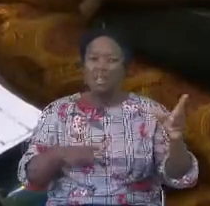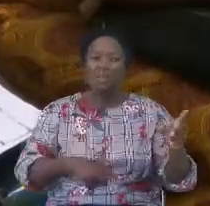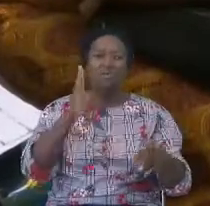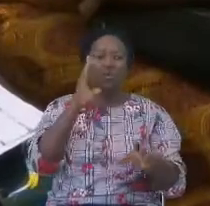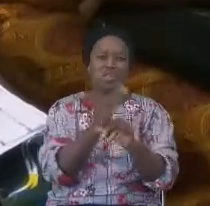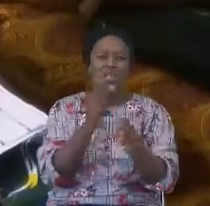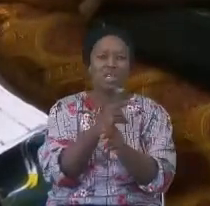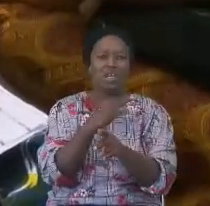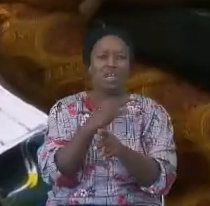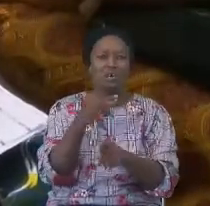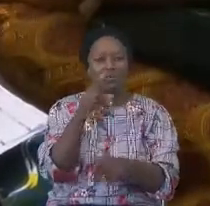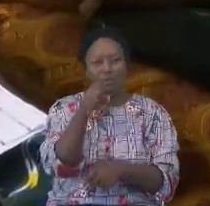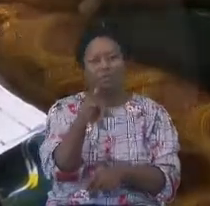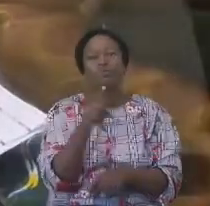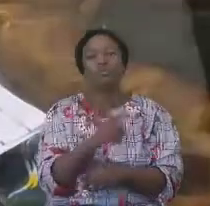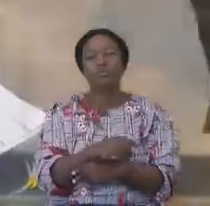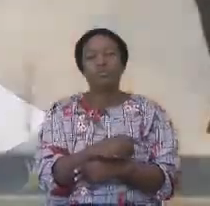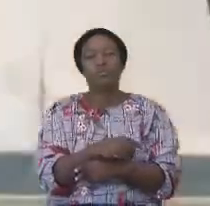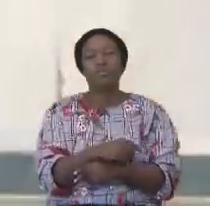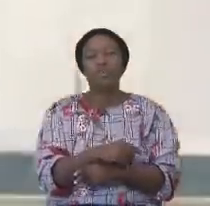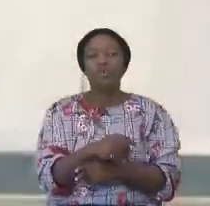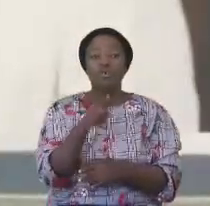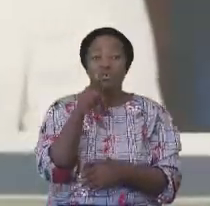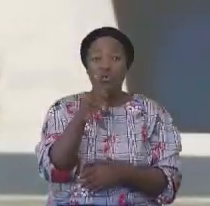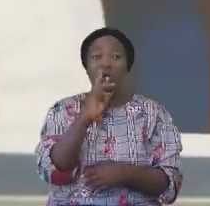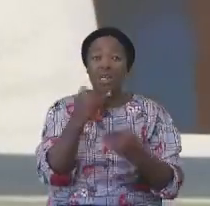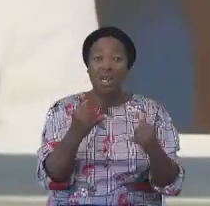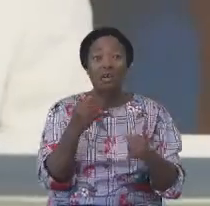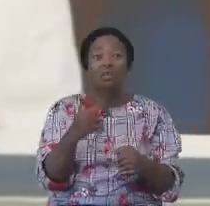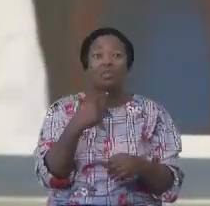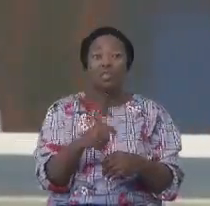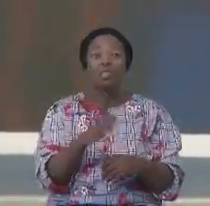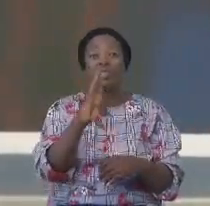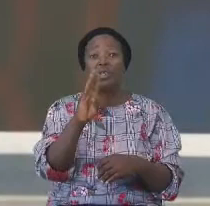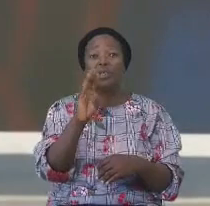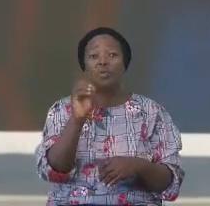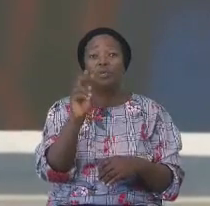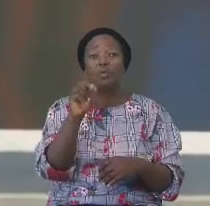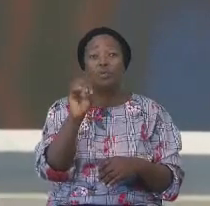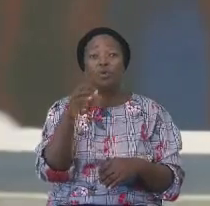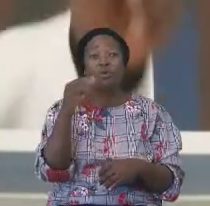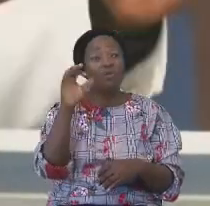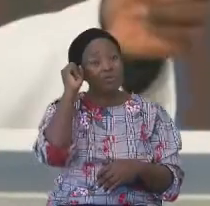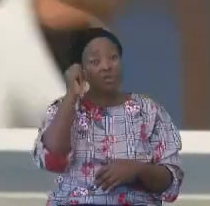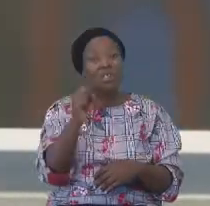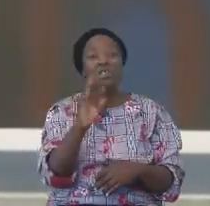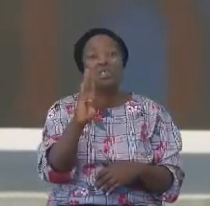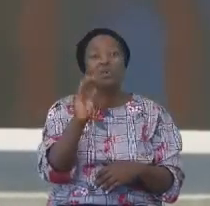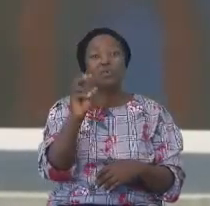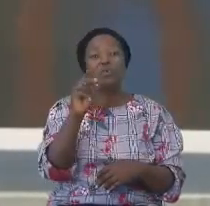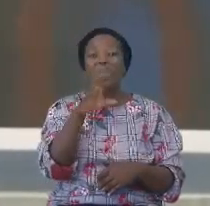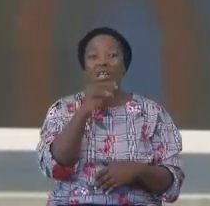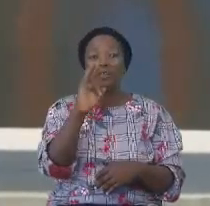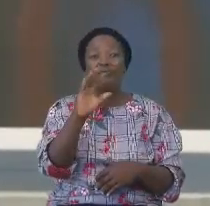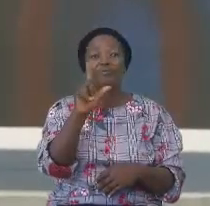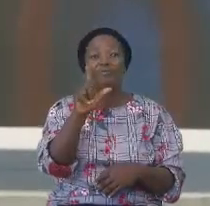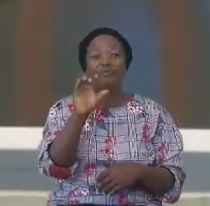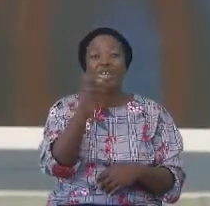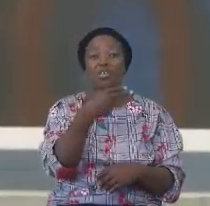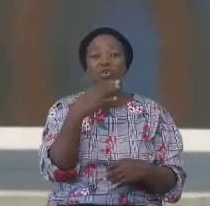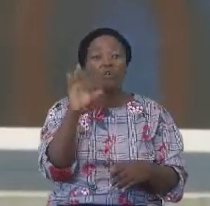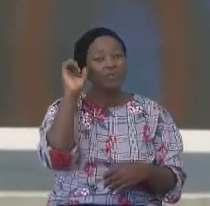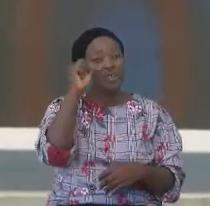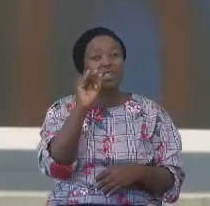Jesus took care of his mother, the Lord will take care of you. You are now bone of his bone